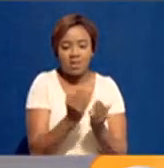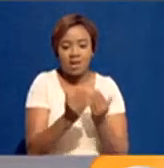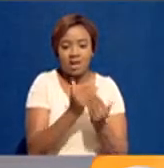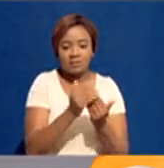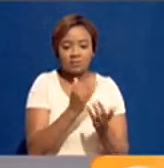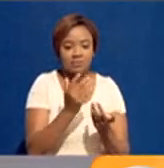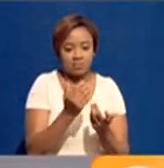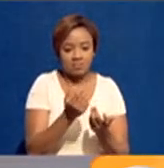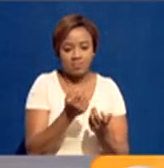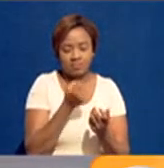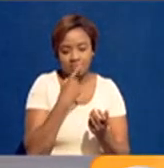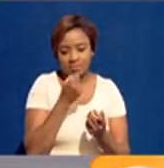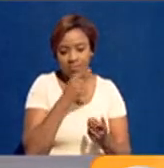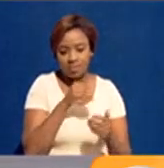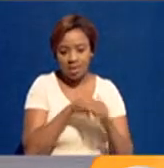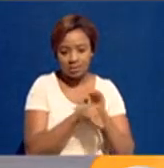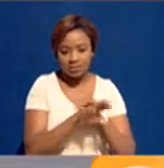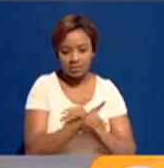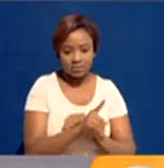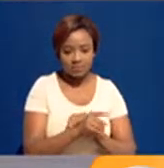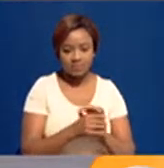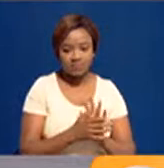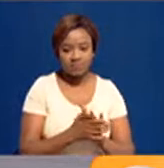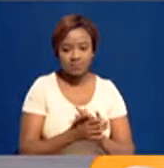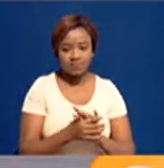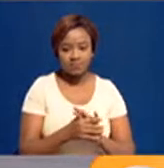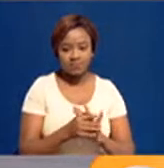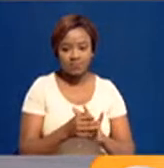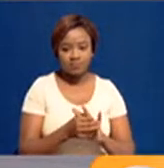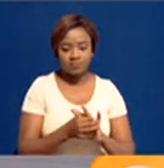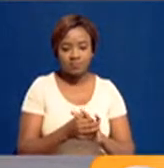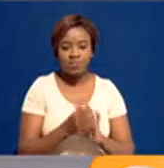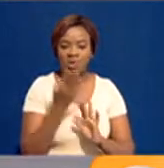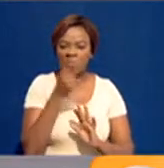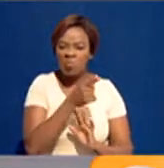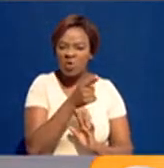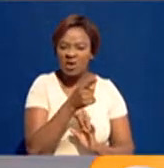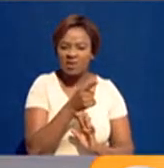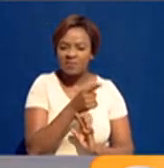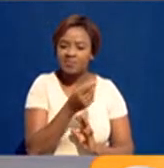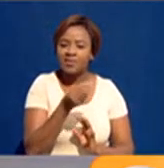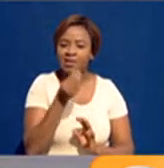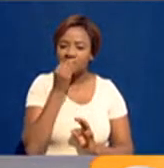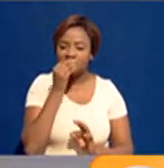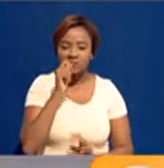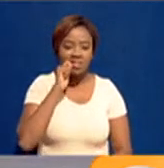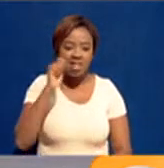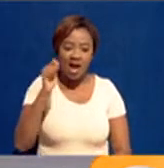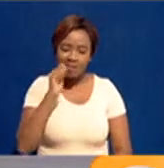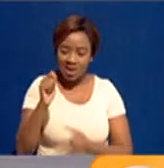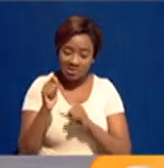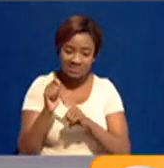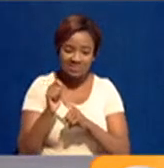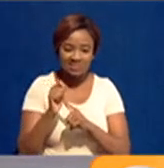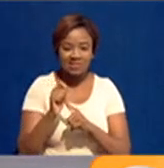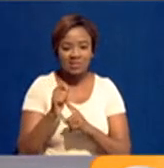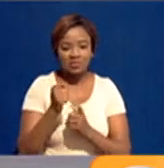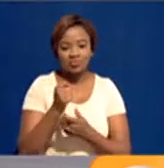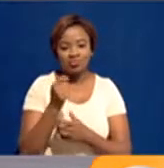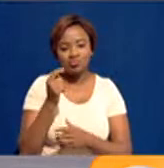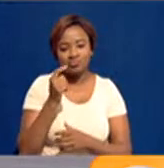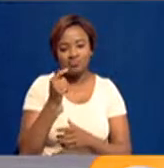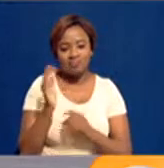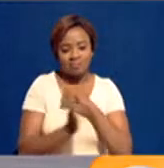Hospital in Kuresoi South, Nakuru County, after consuming contaminated meat in Tirigoi village of